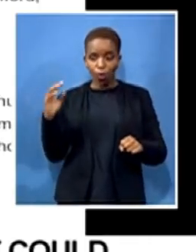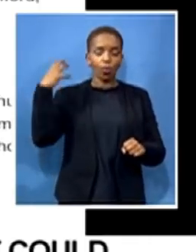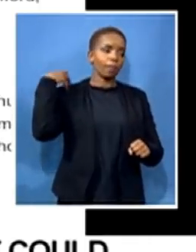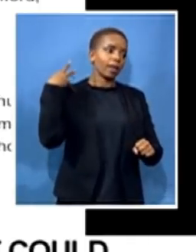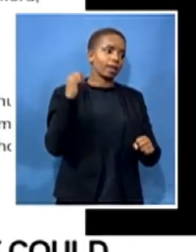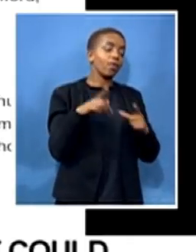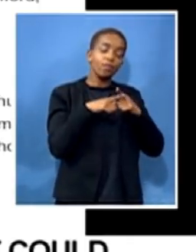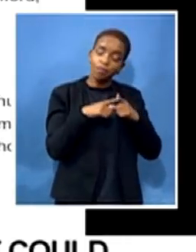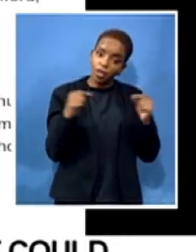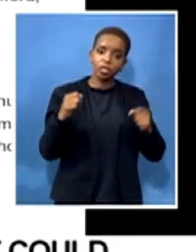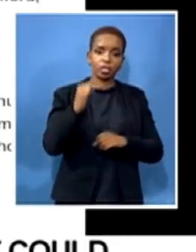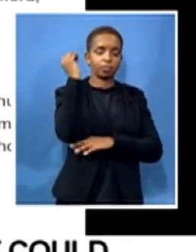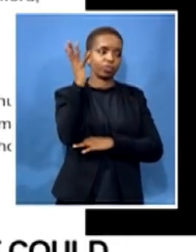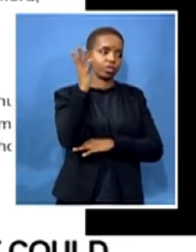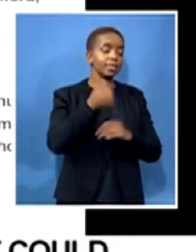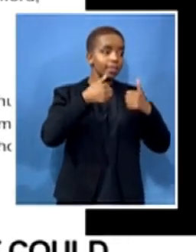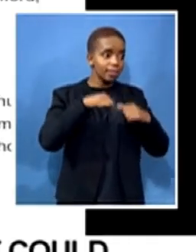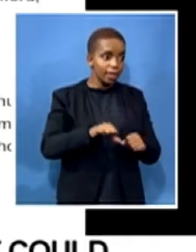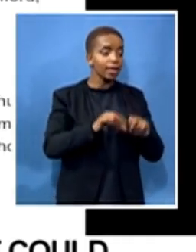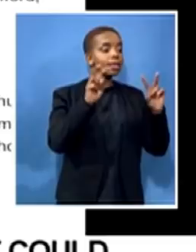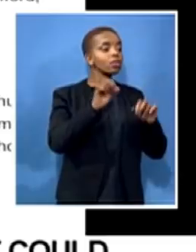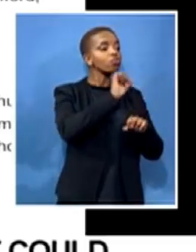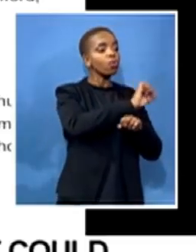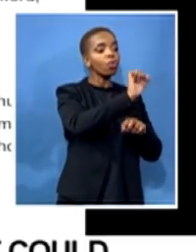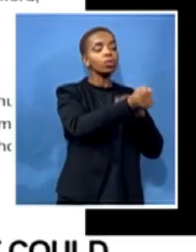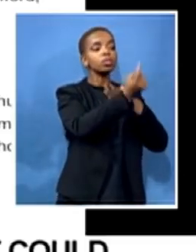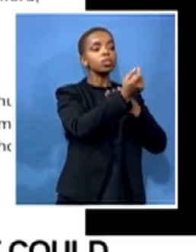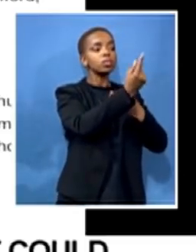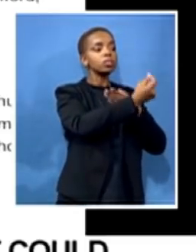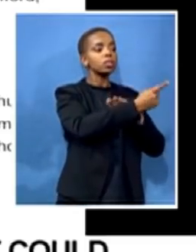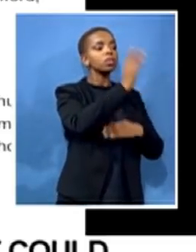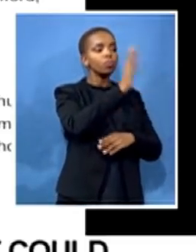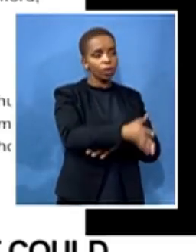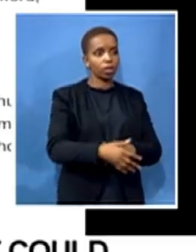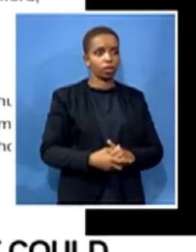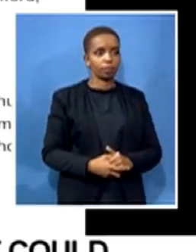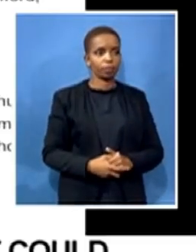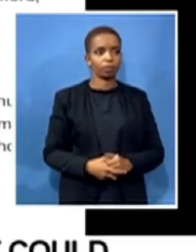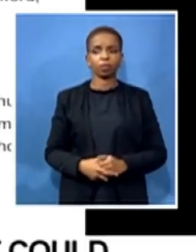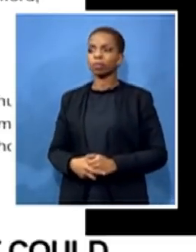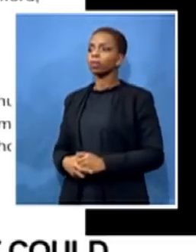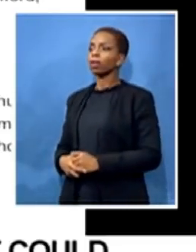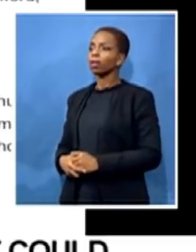our issues and then we will continue. Can you mute his mic? Can we just